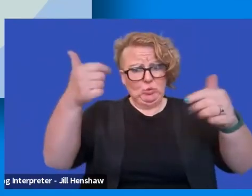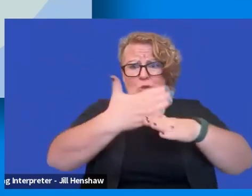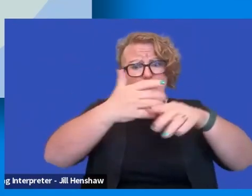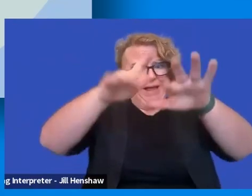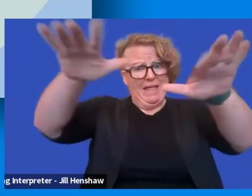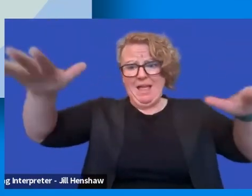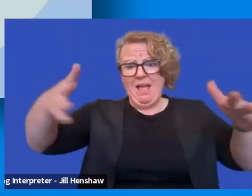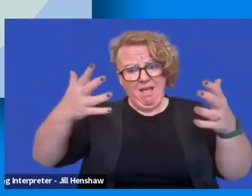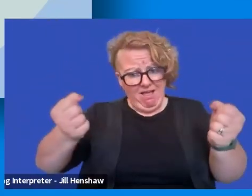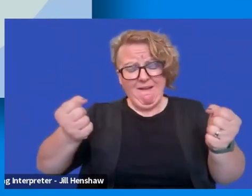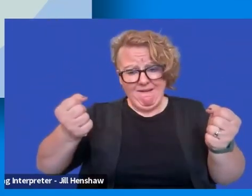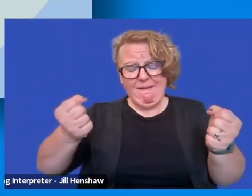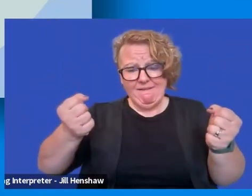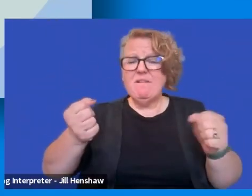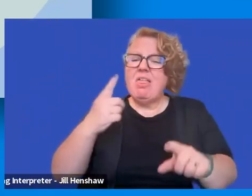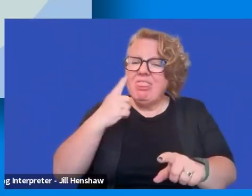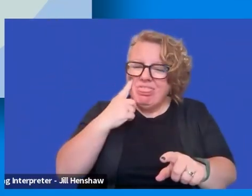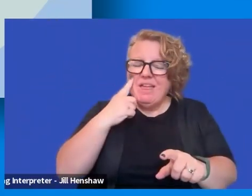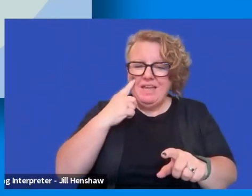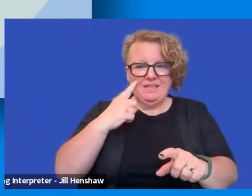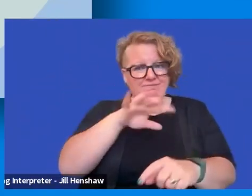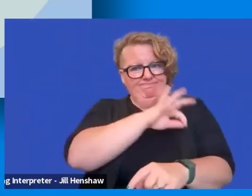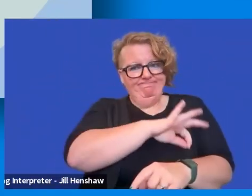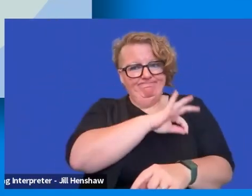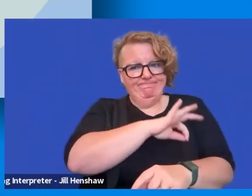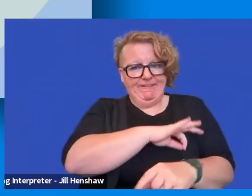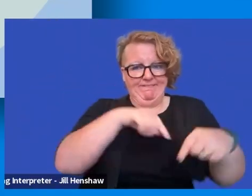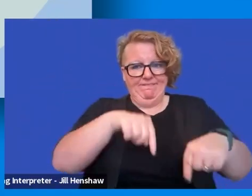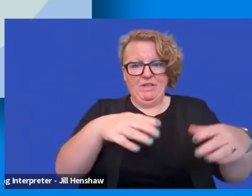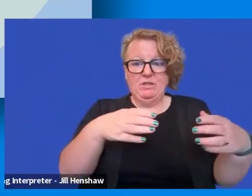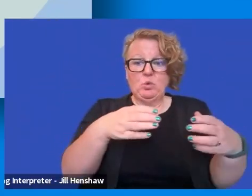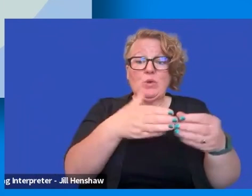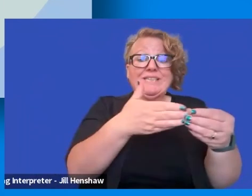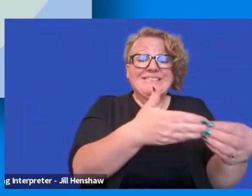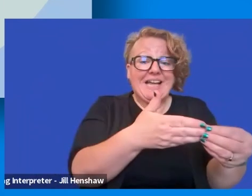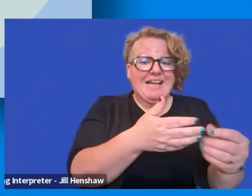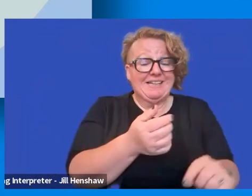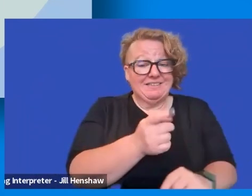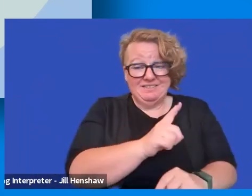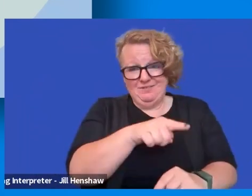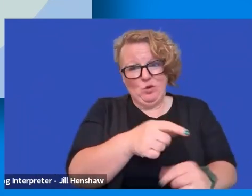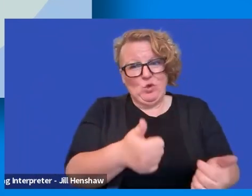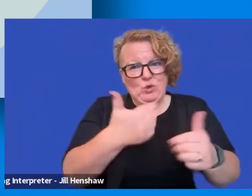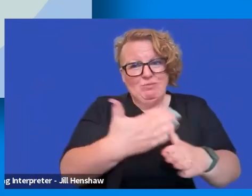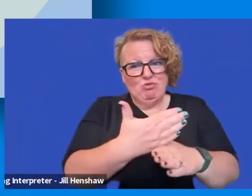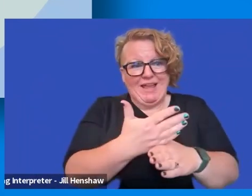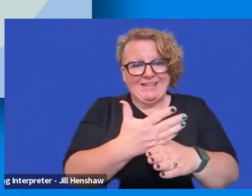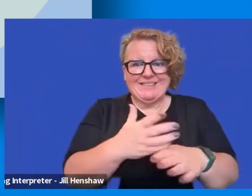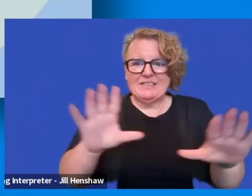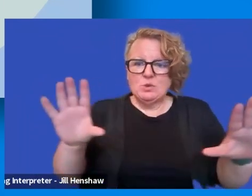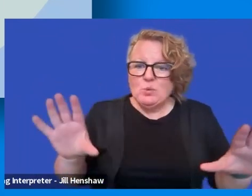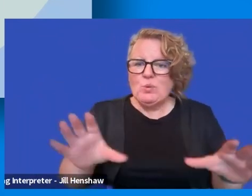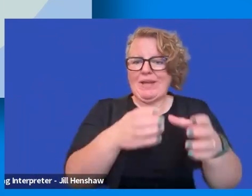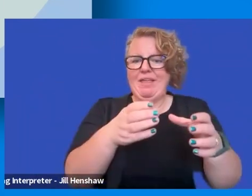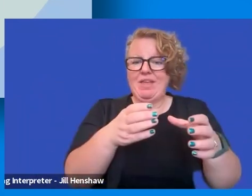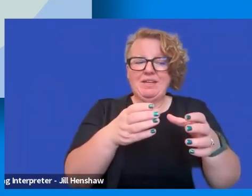there. But I think that the benefit of the caucus guide is to bring those good practices together into a coherent